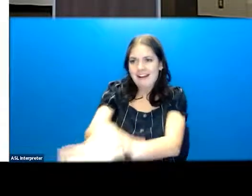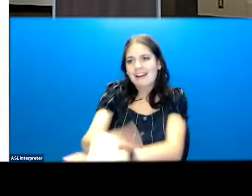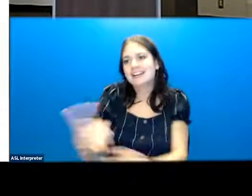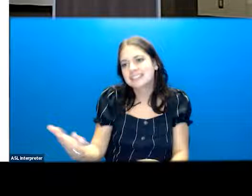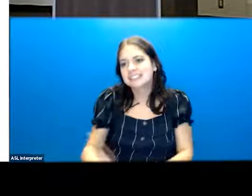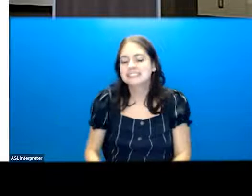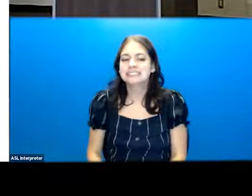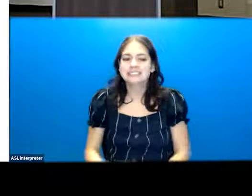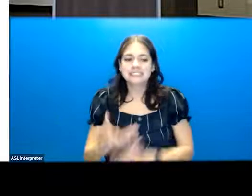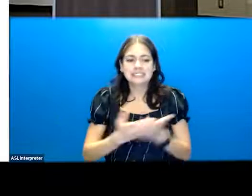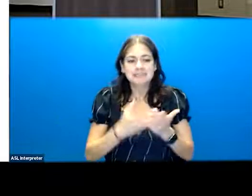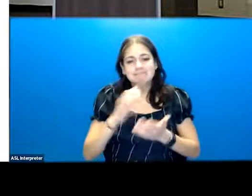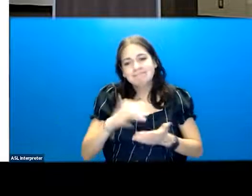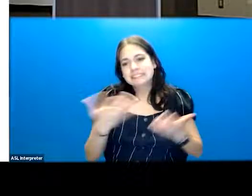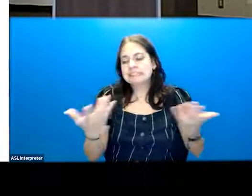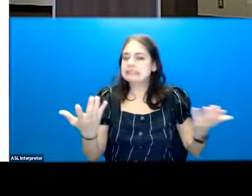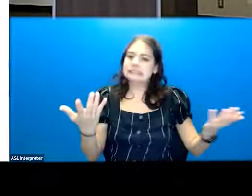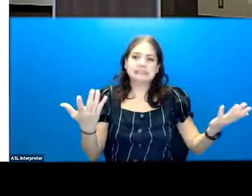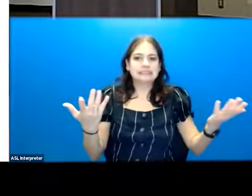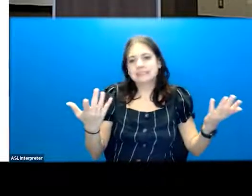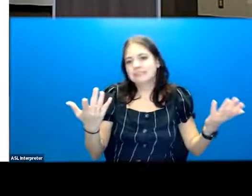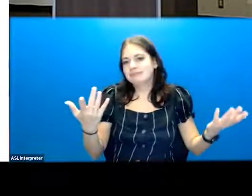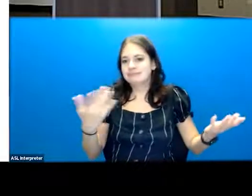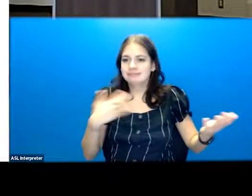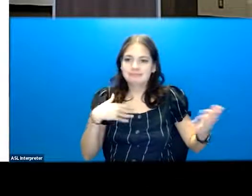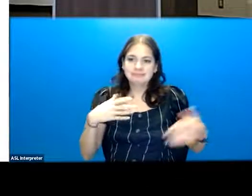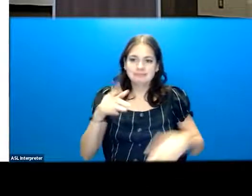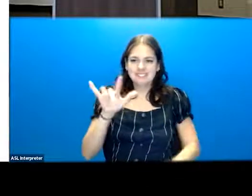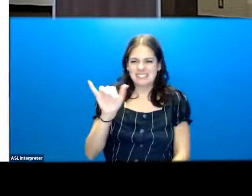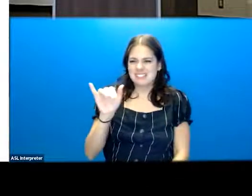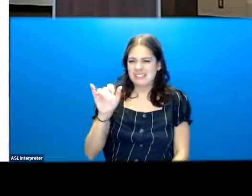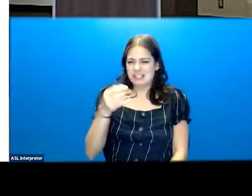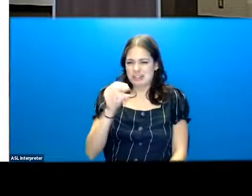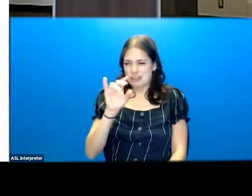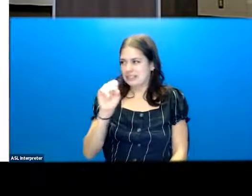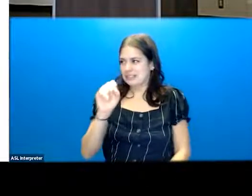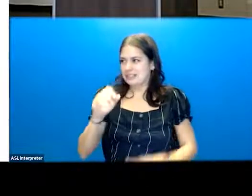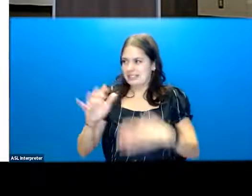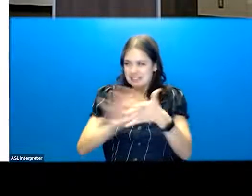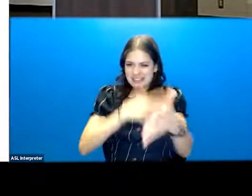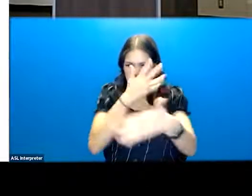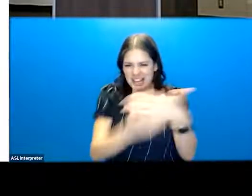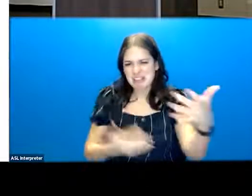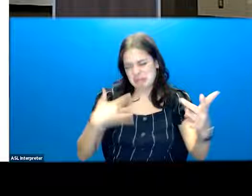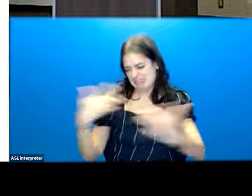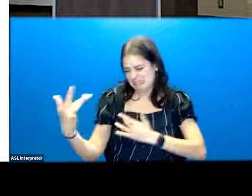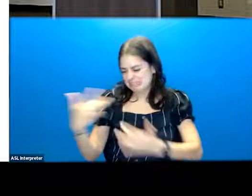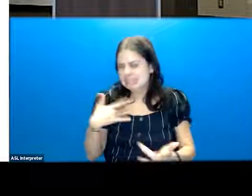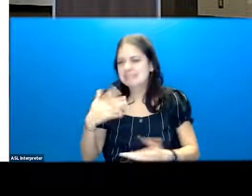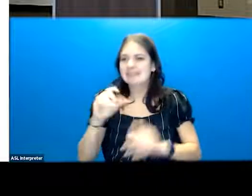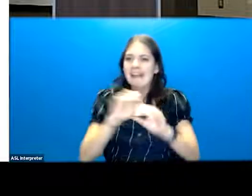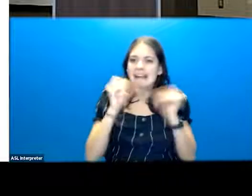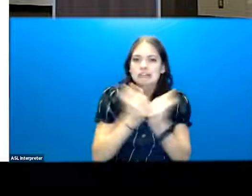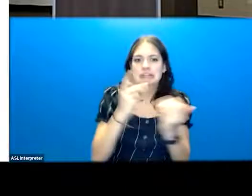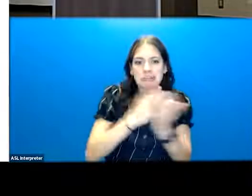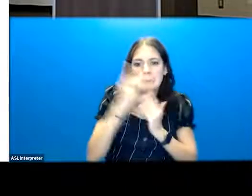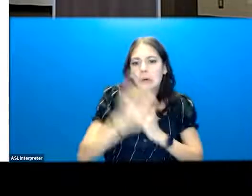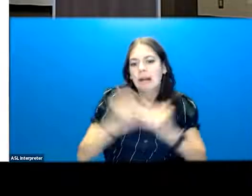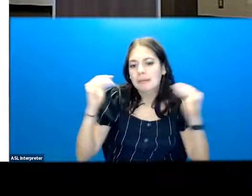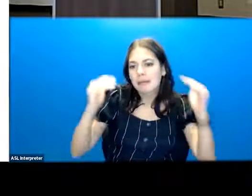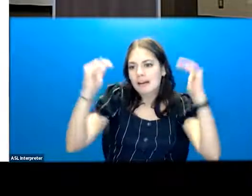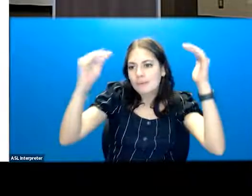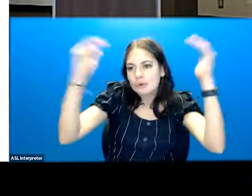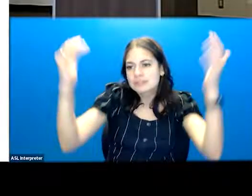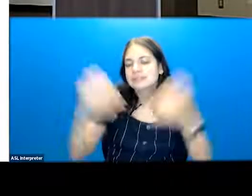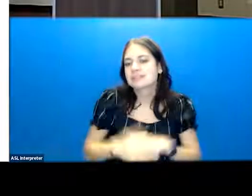some of that are logistical concerns. Some of that is agency and program level